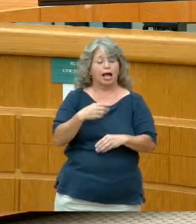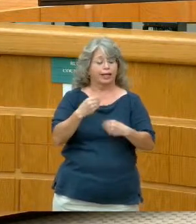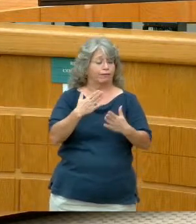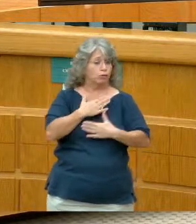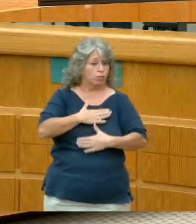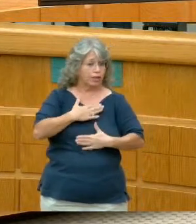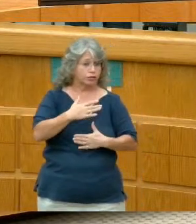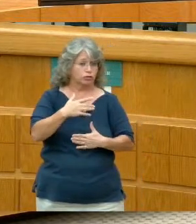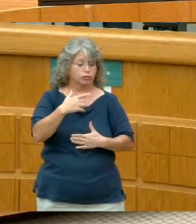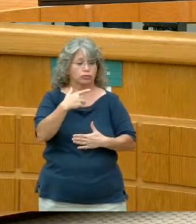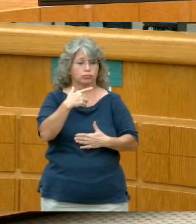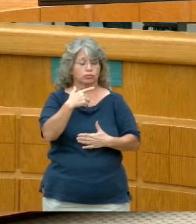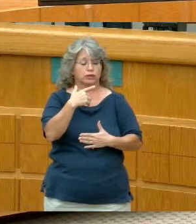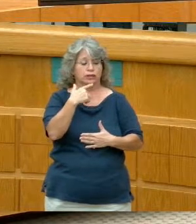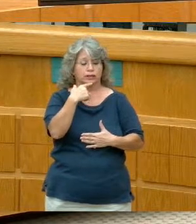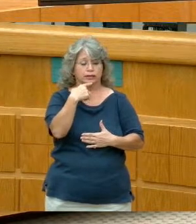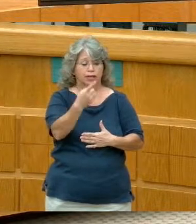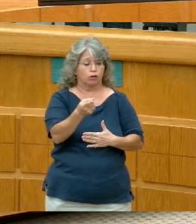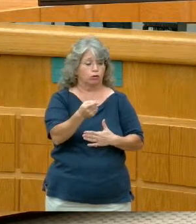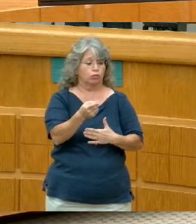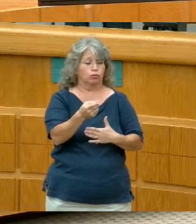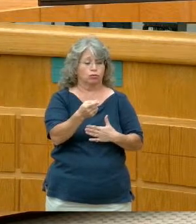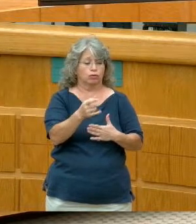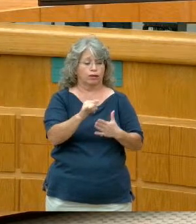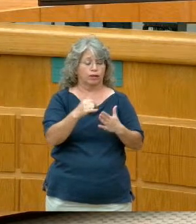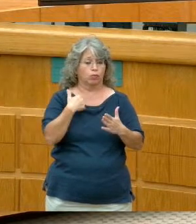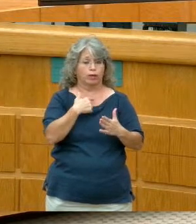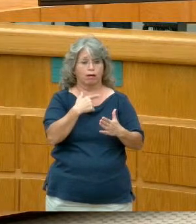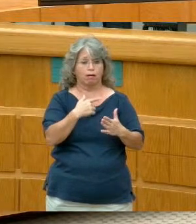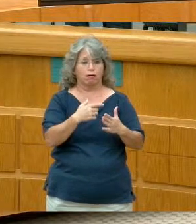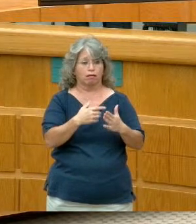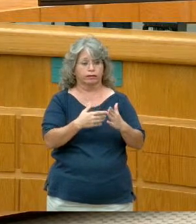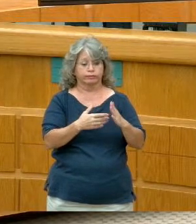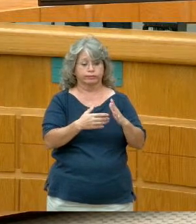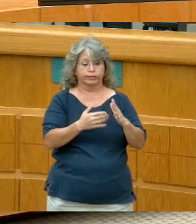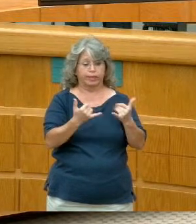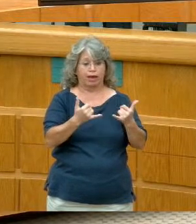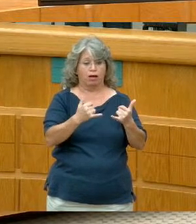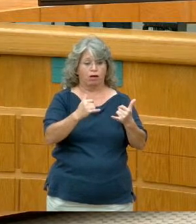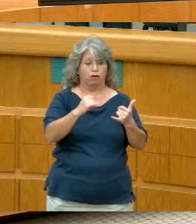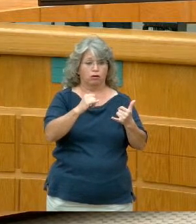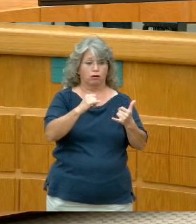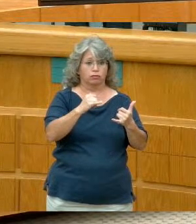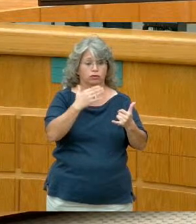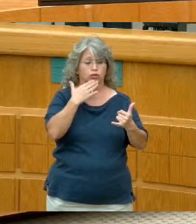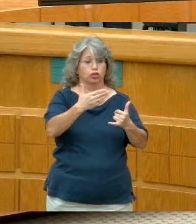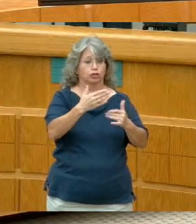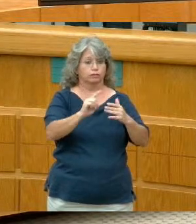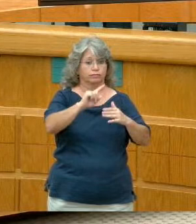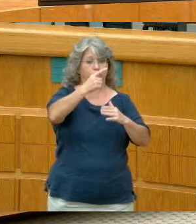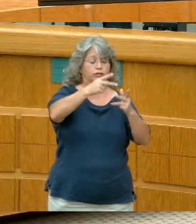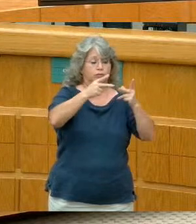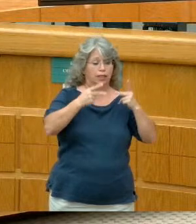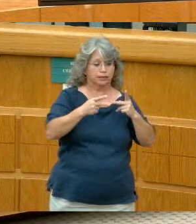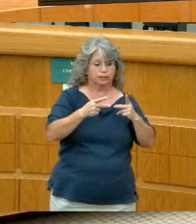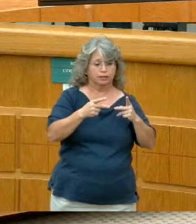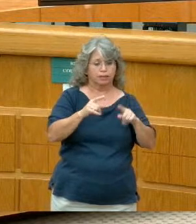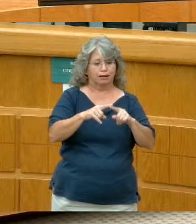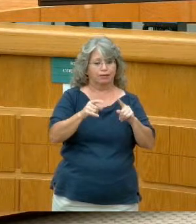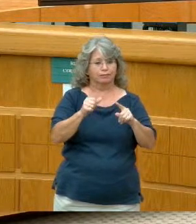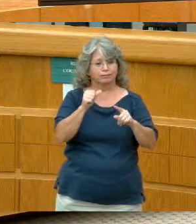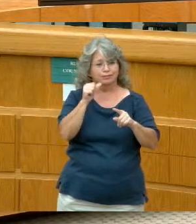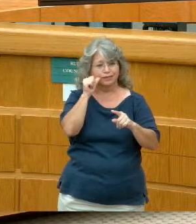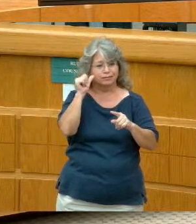first, it gives me no pleasure to tell you that our numbers at 400 and I think it was 17